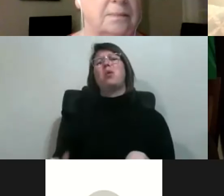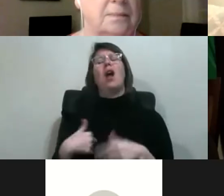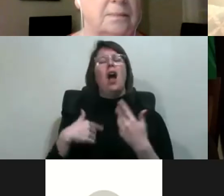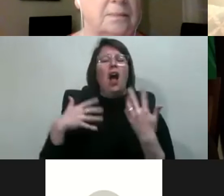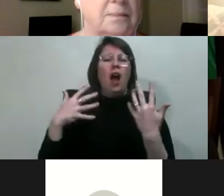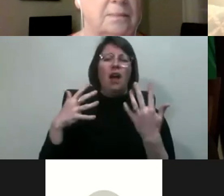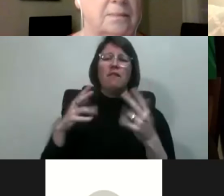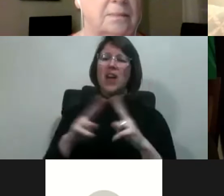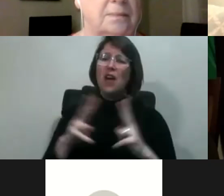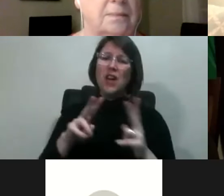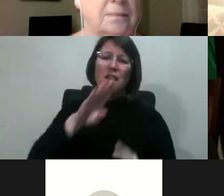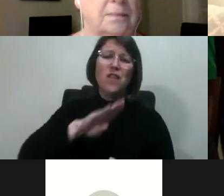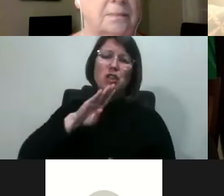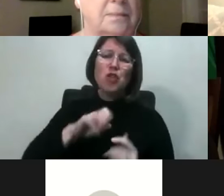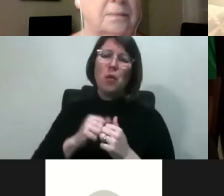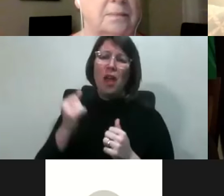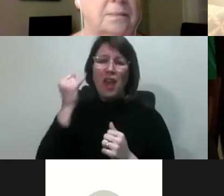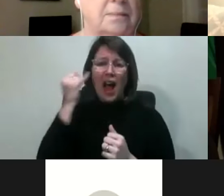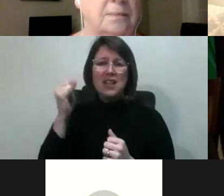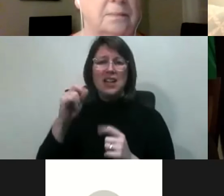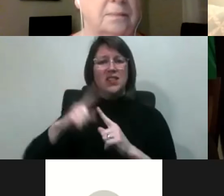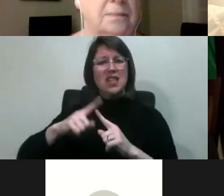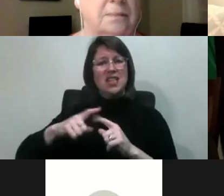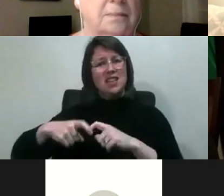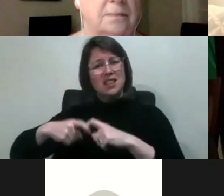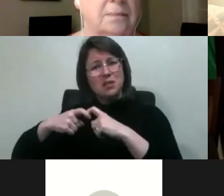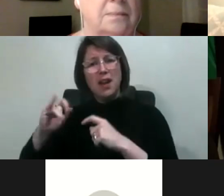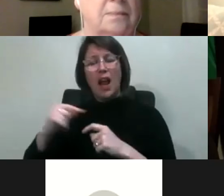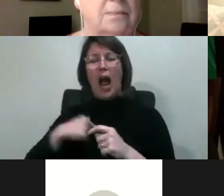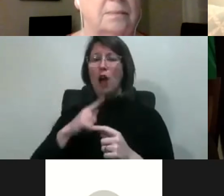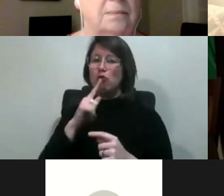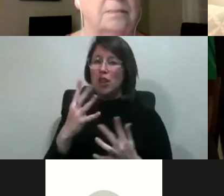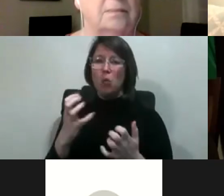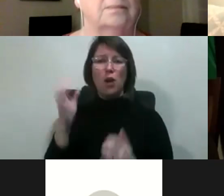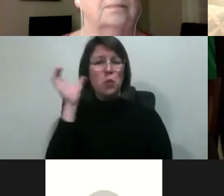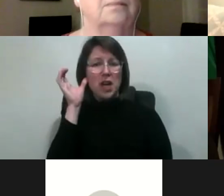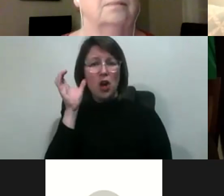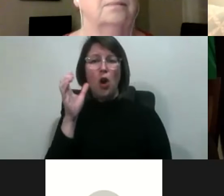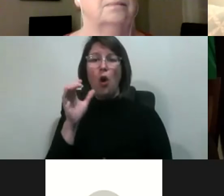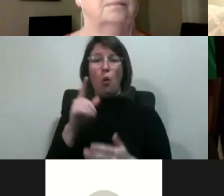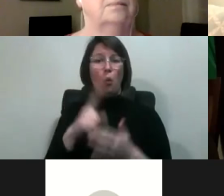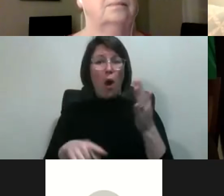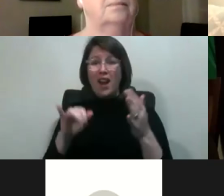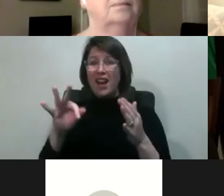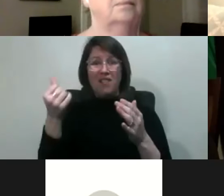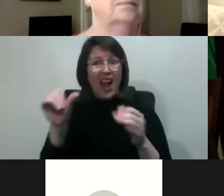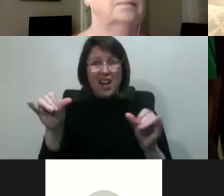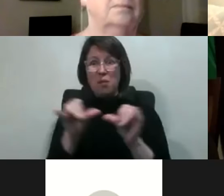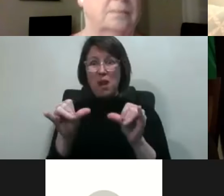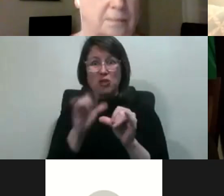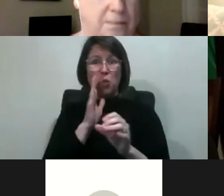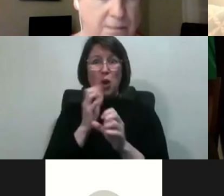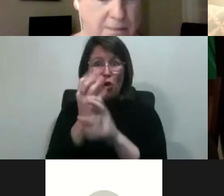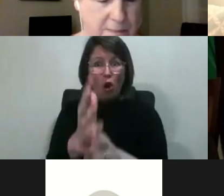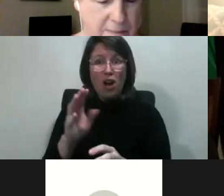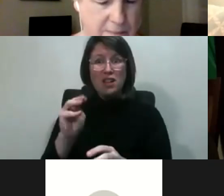And I'm very frustrated with the idea of the T suspending it. And I also would really like to hear what, if any, metric is going to cause the T to